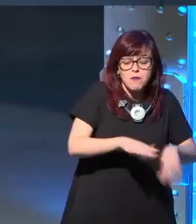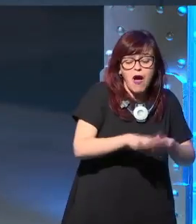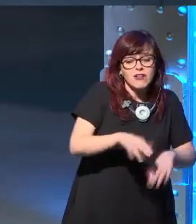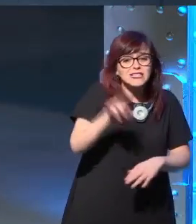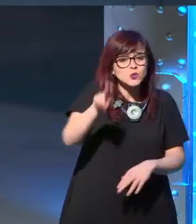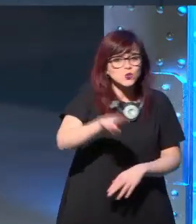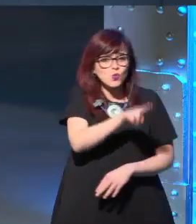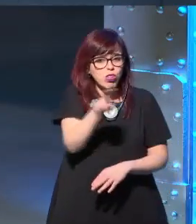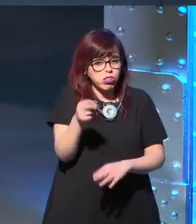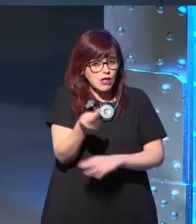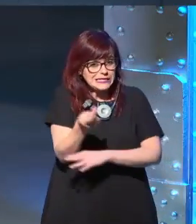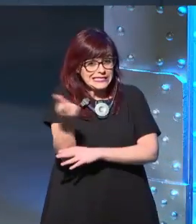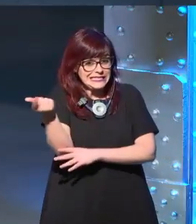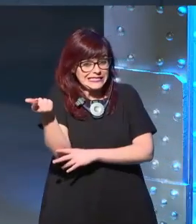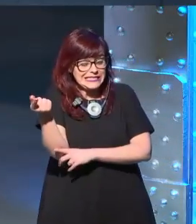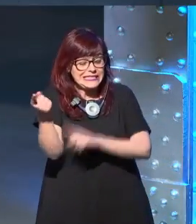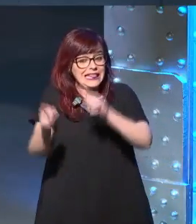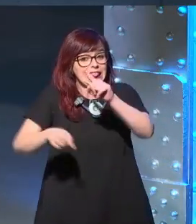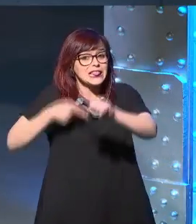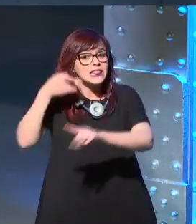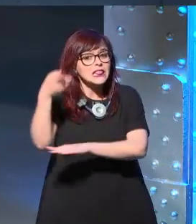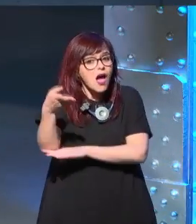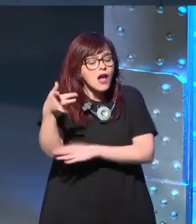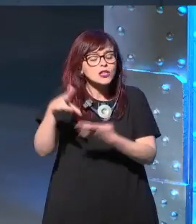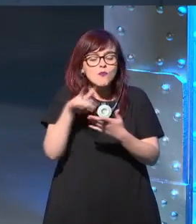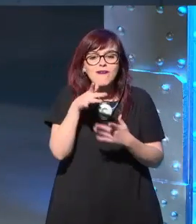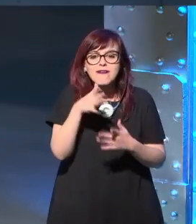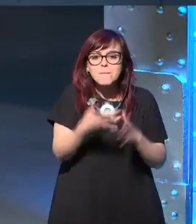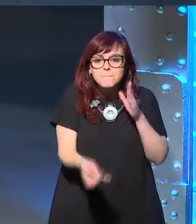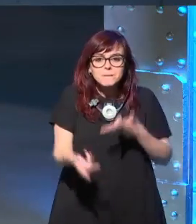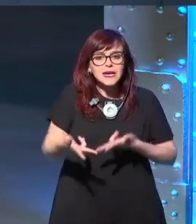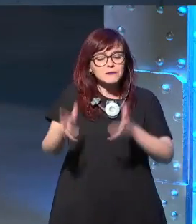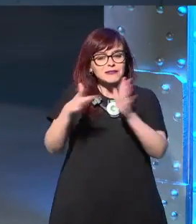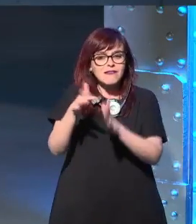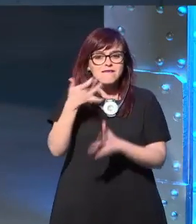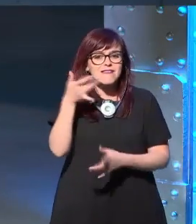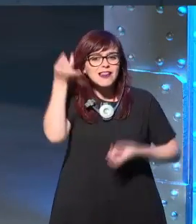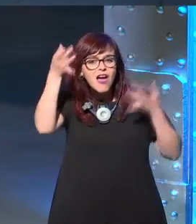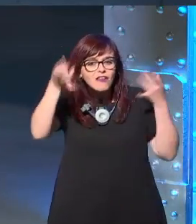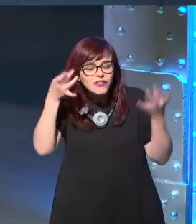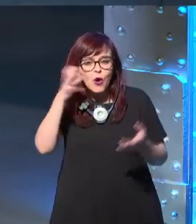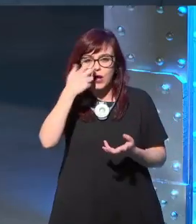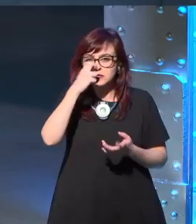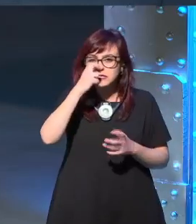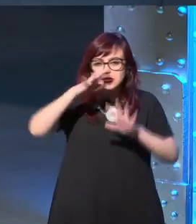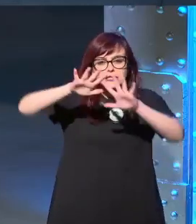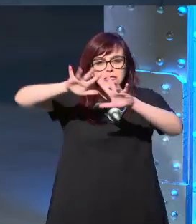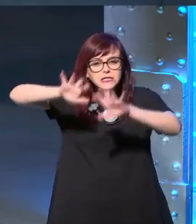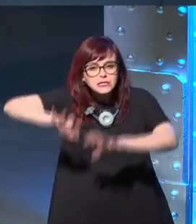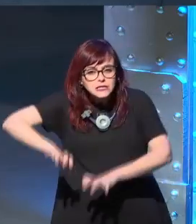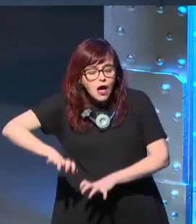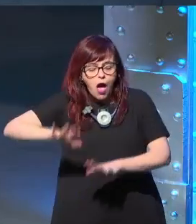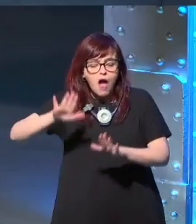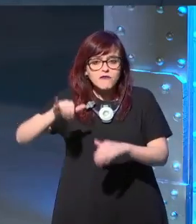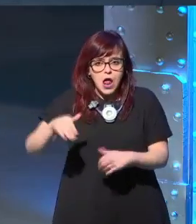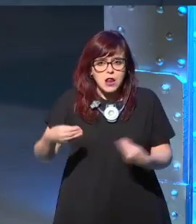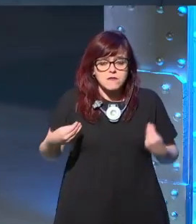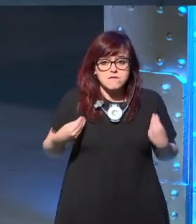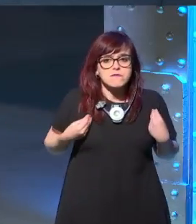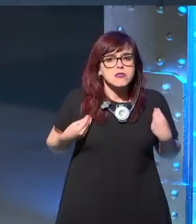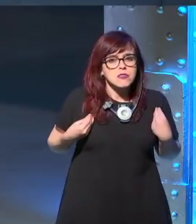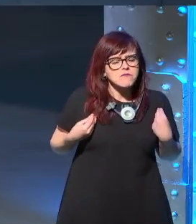they just allowed you to be creative and to explore. And he said at the end of his life, he said, I'm not necessarily